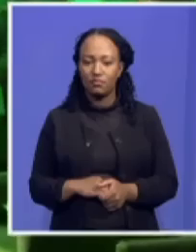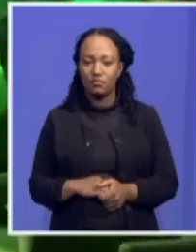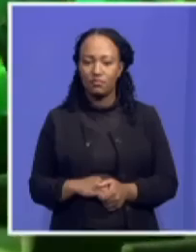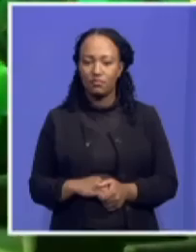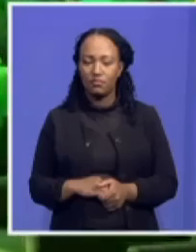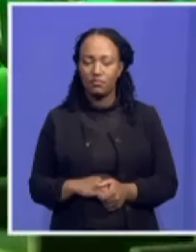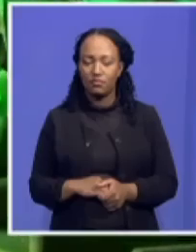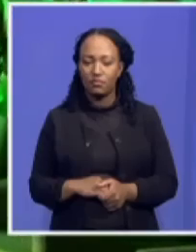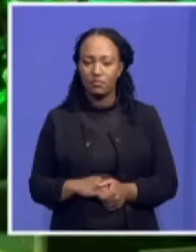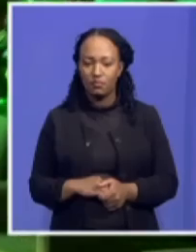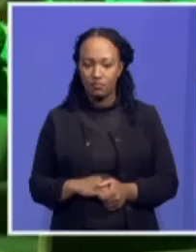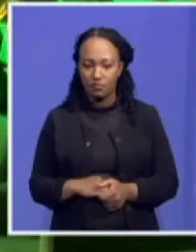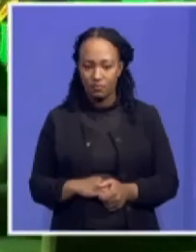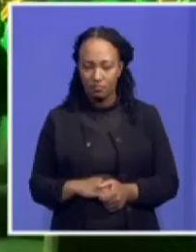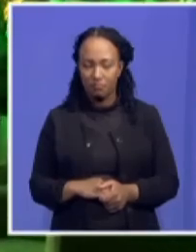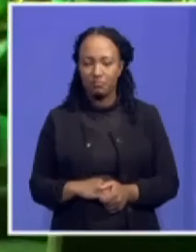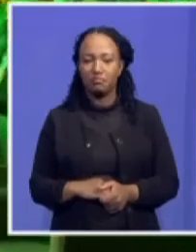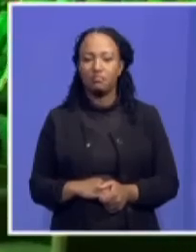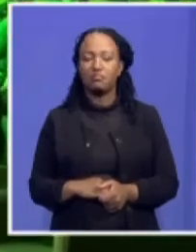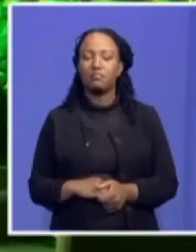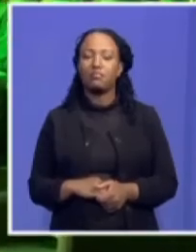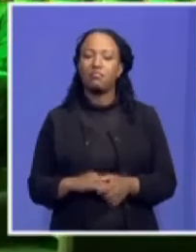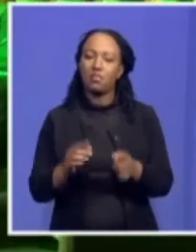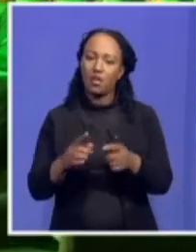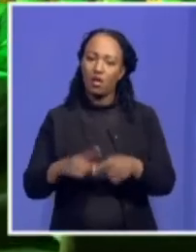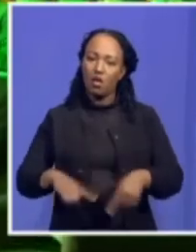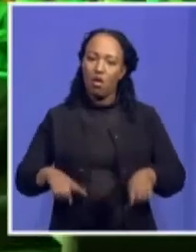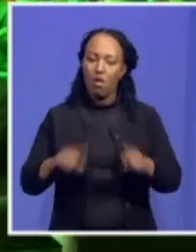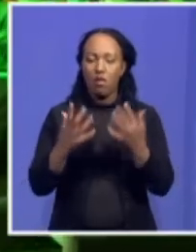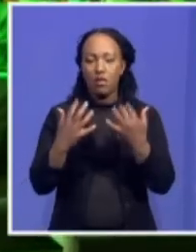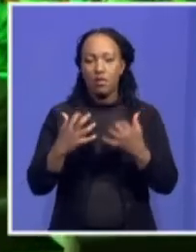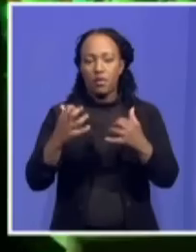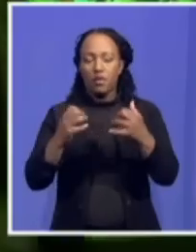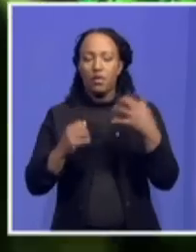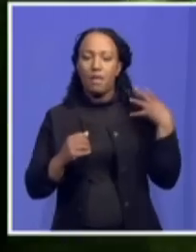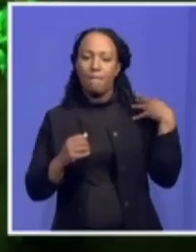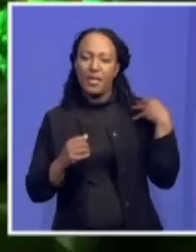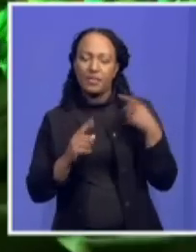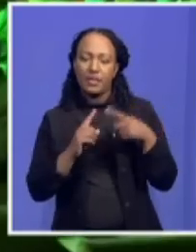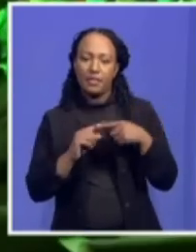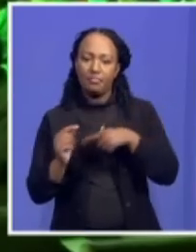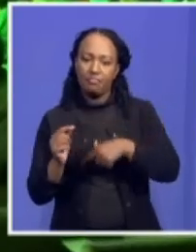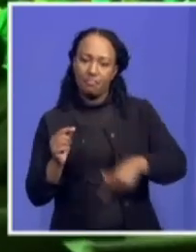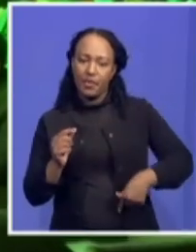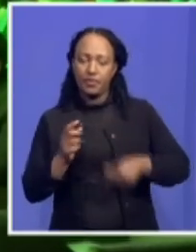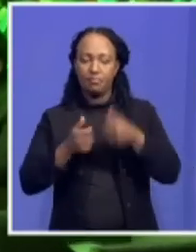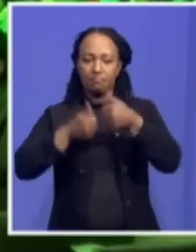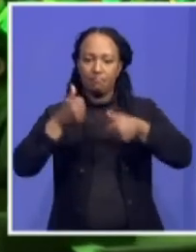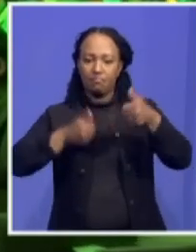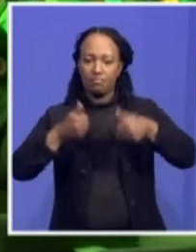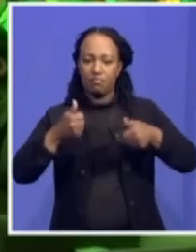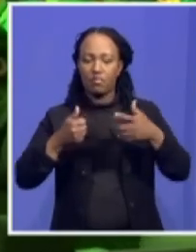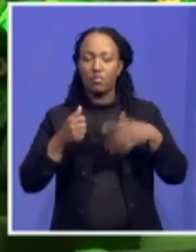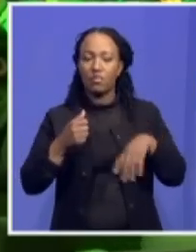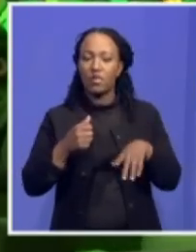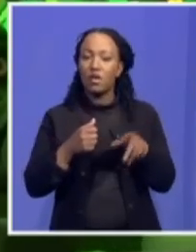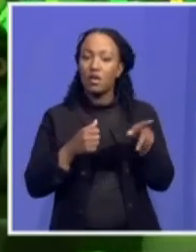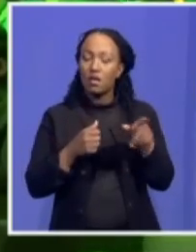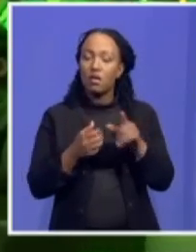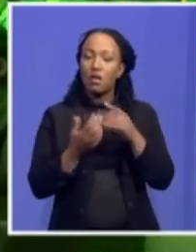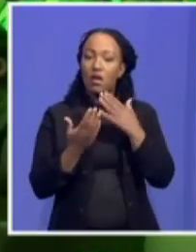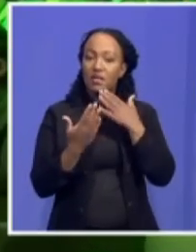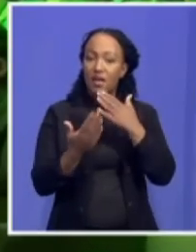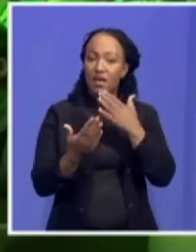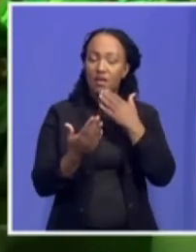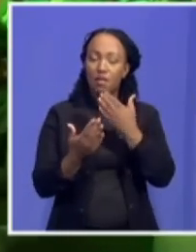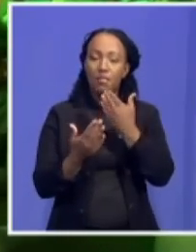Now, Your Excellencies, Honourable Ministers, distinguished guests, ladies and gentlemen, our presidential vote of thanks will be done by